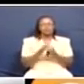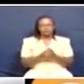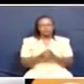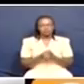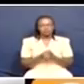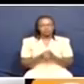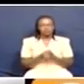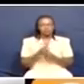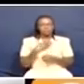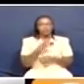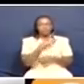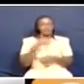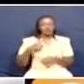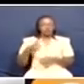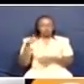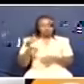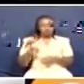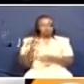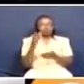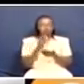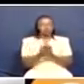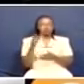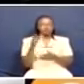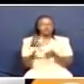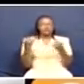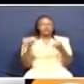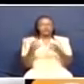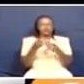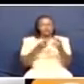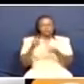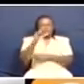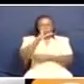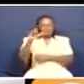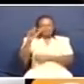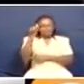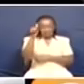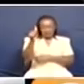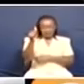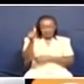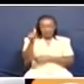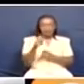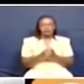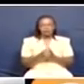My lord, you'd find that from paragraphs A